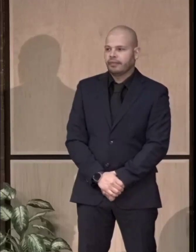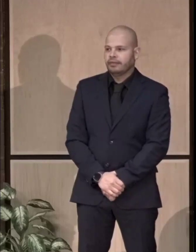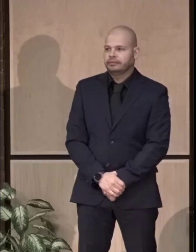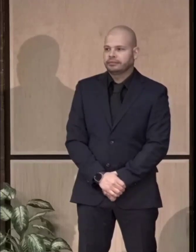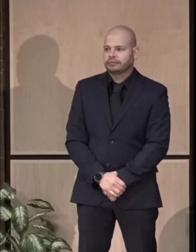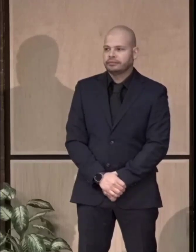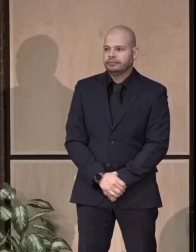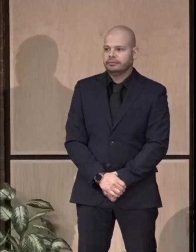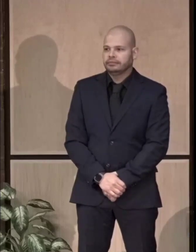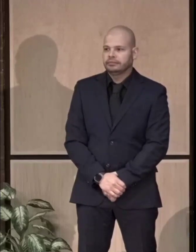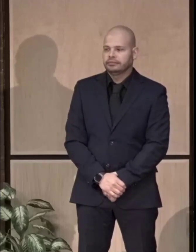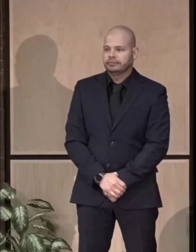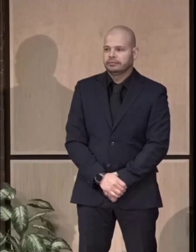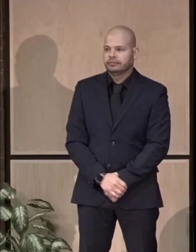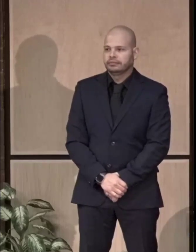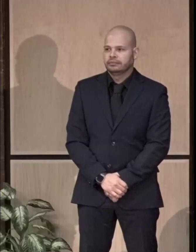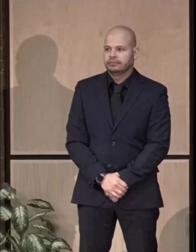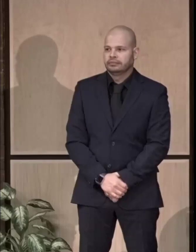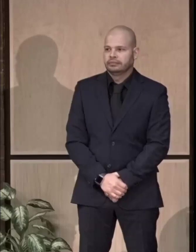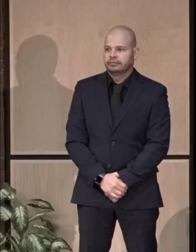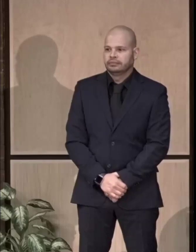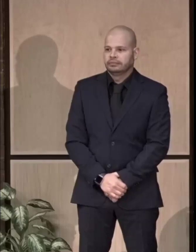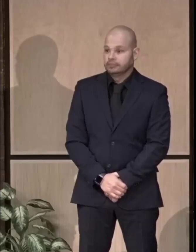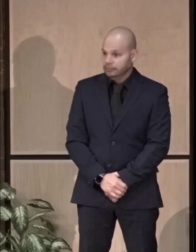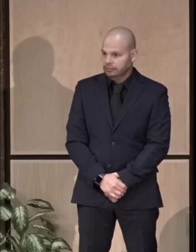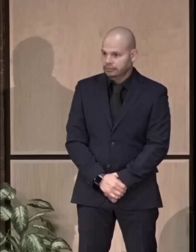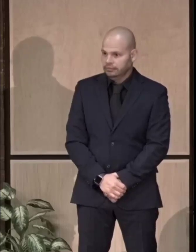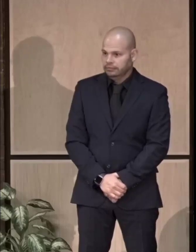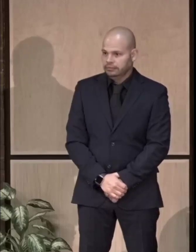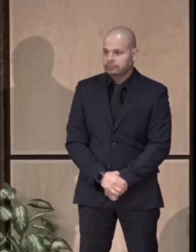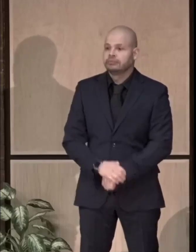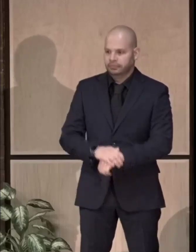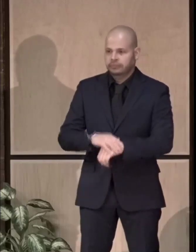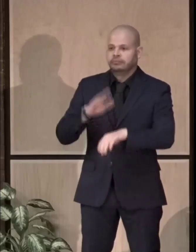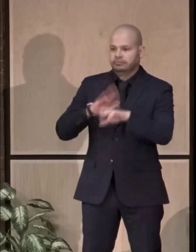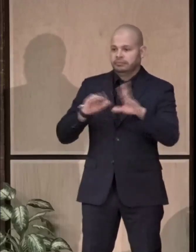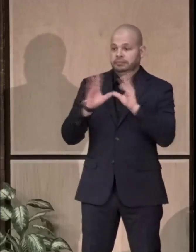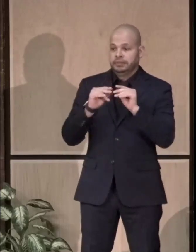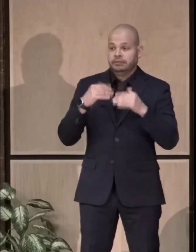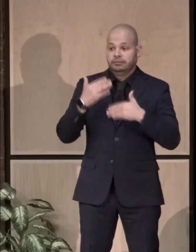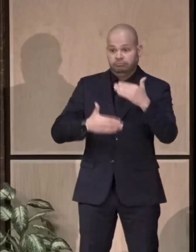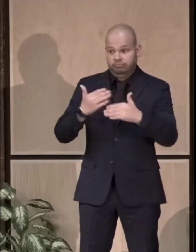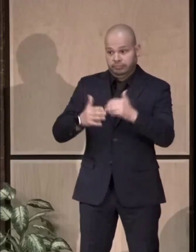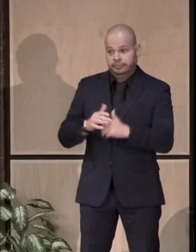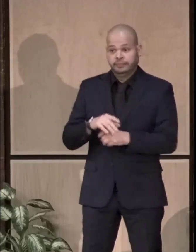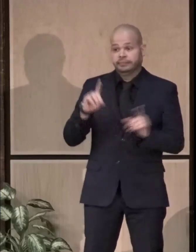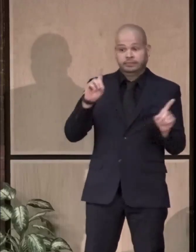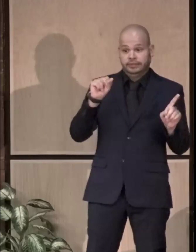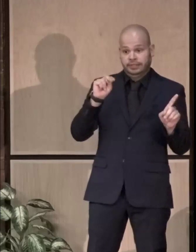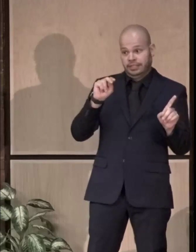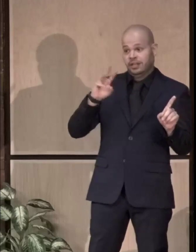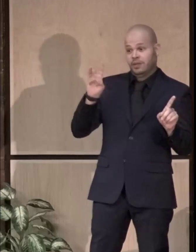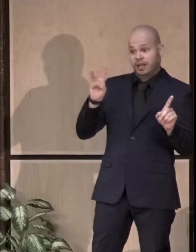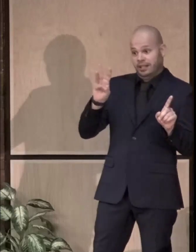will call this meeting to order, and we'll begin with introductions. I'm Dan Wathen. I live here in